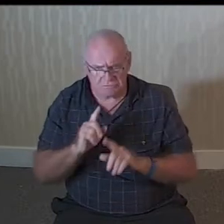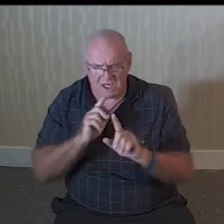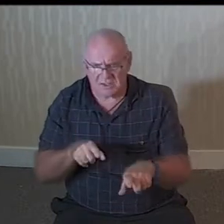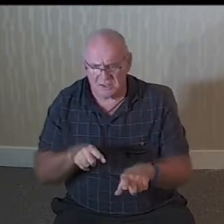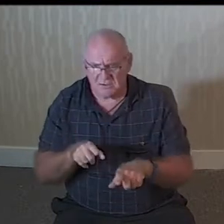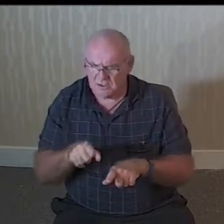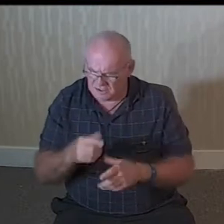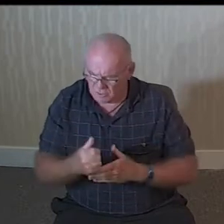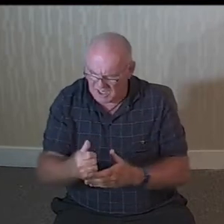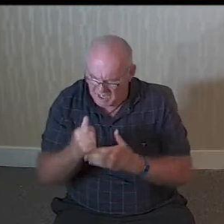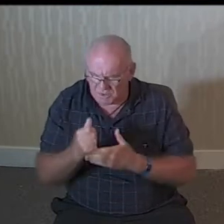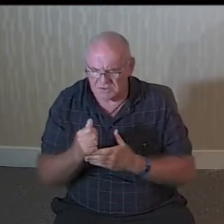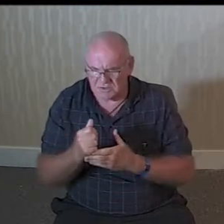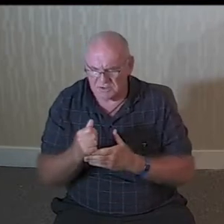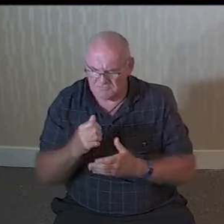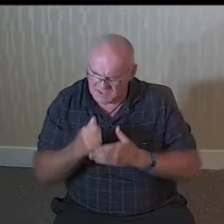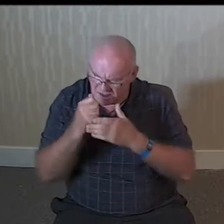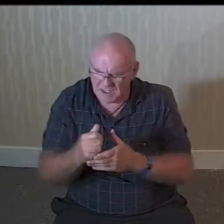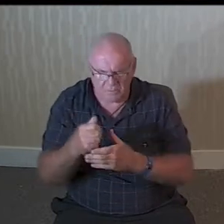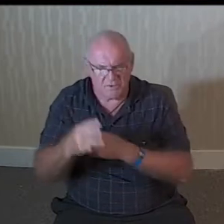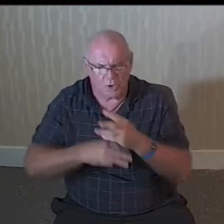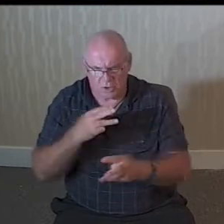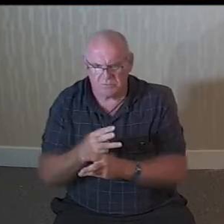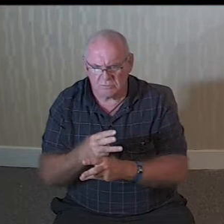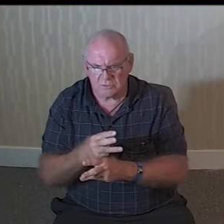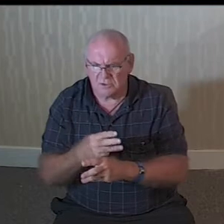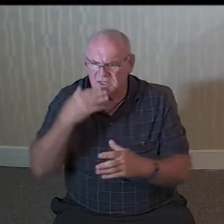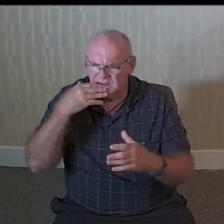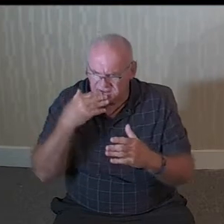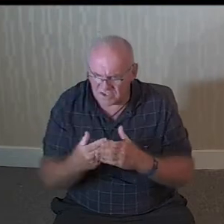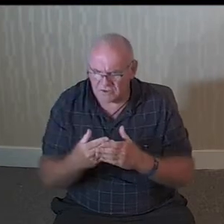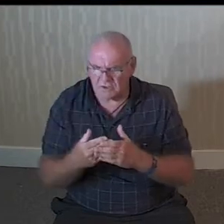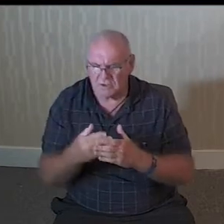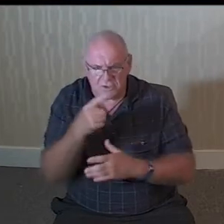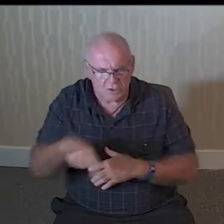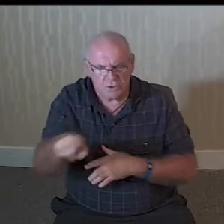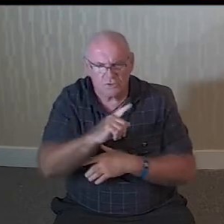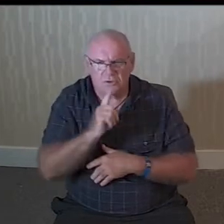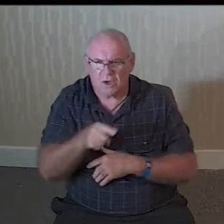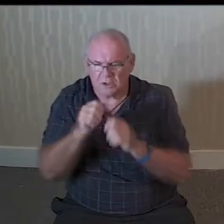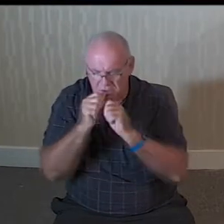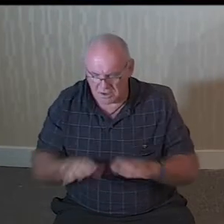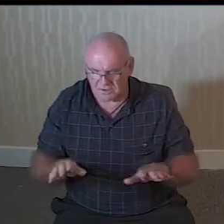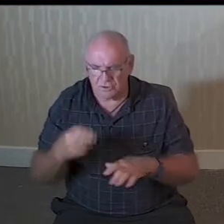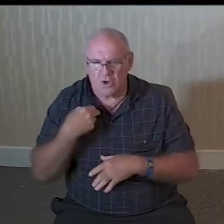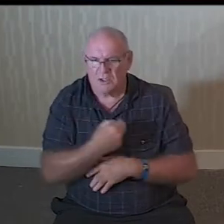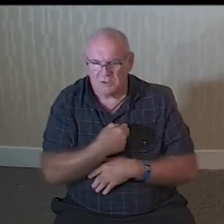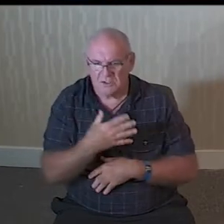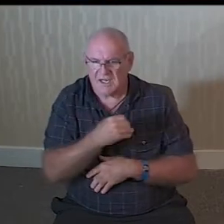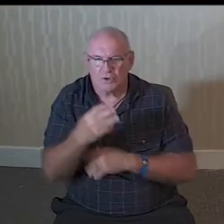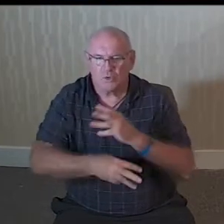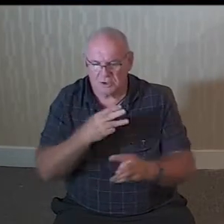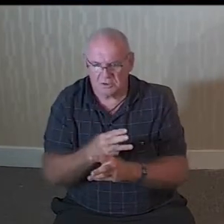It will help us and it will help the world out greatly. Thank you. You are a blessing to us and to the